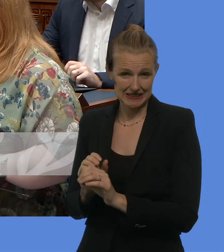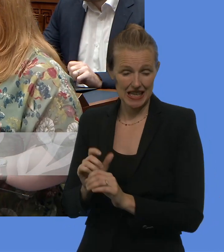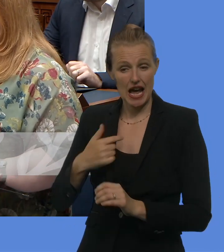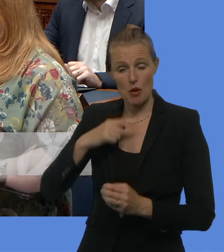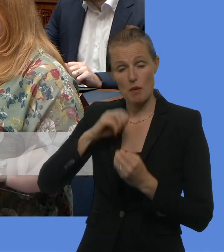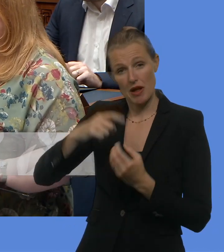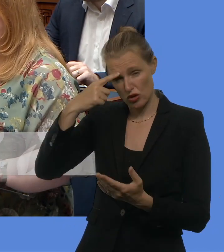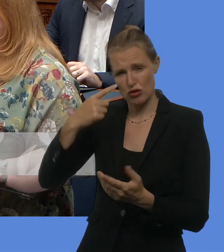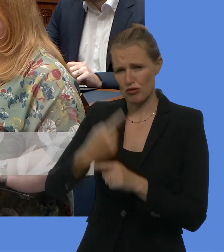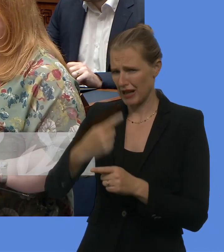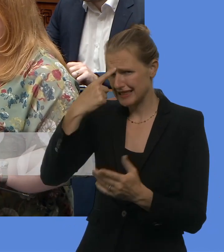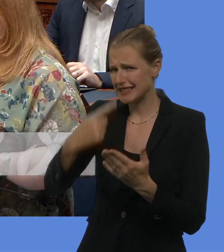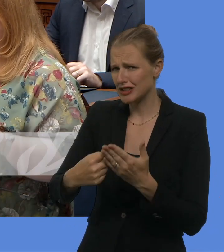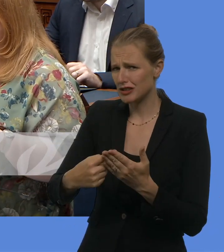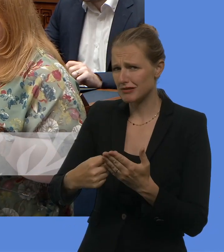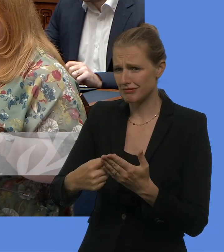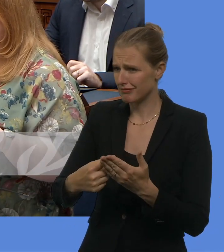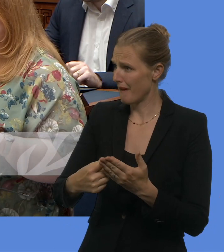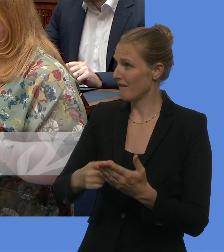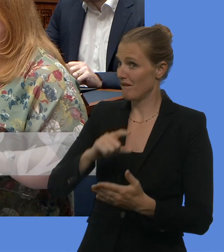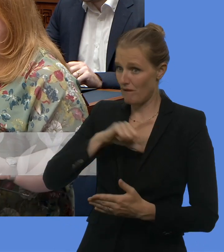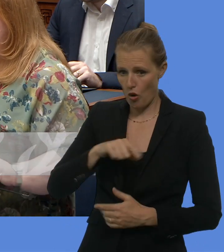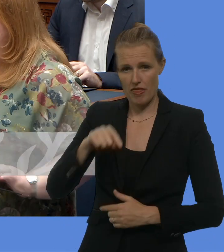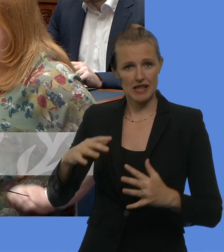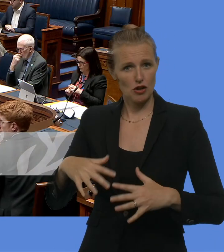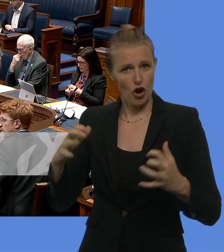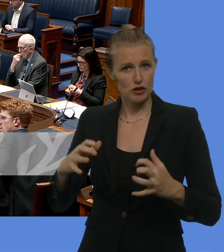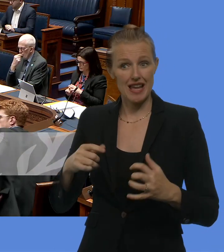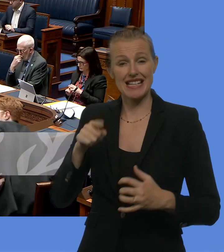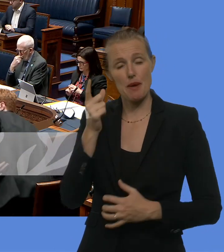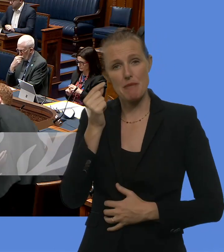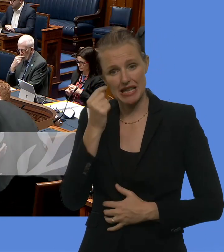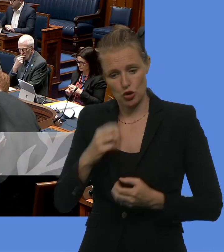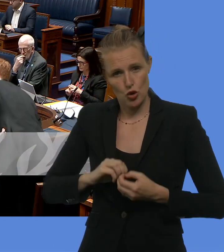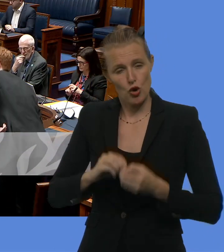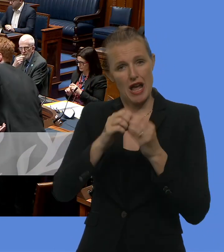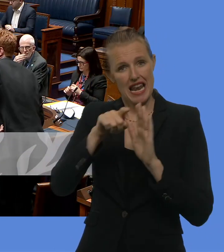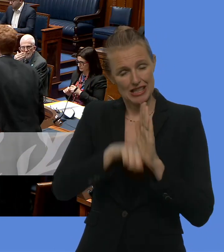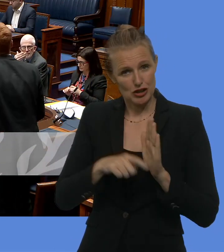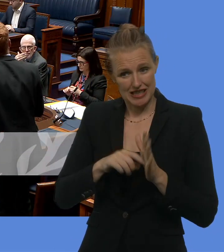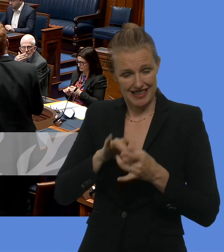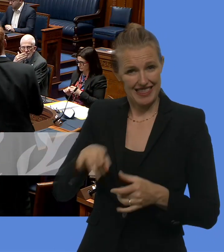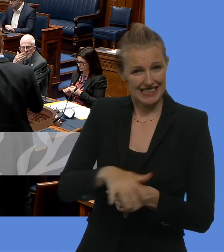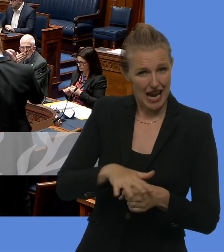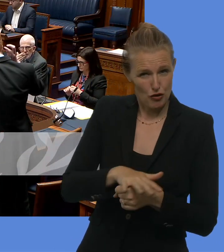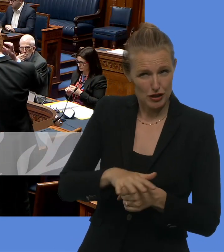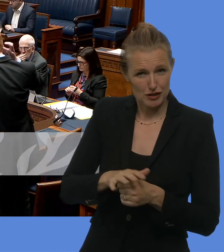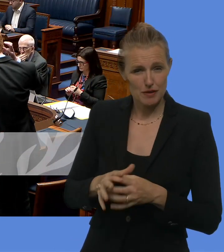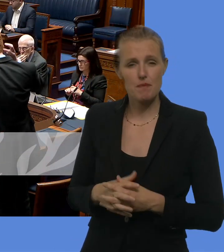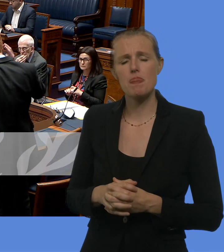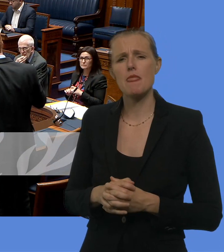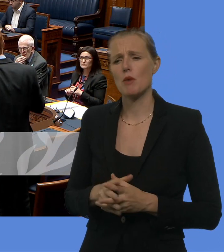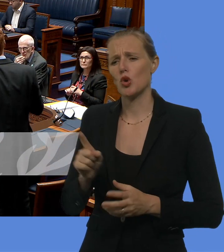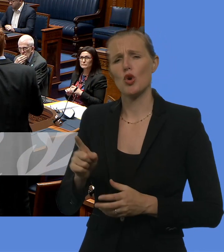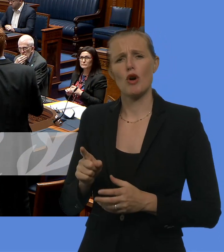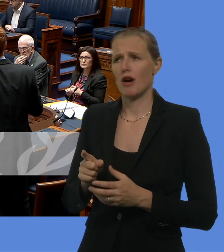decision based on the future of this House and its ability to legislate on these matters. Mr O'Toole. Given your standing for election